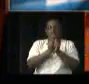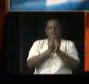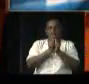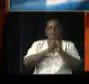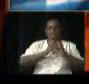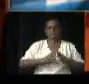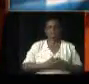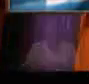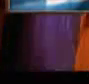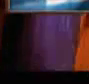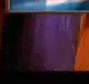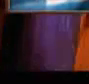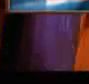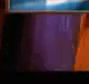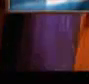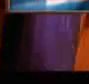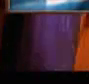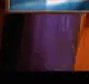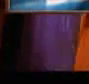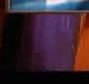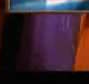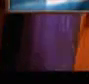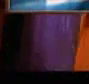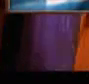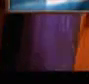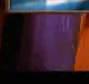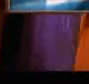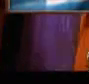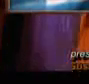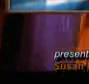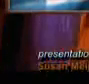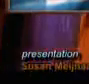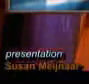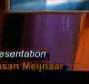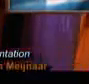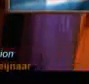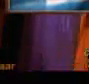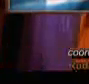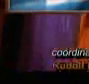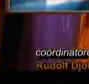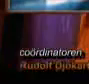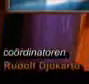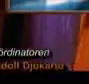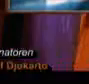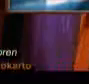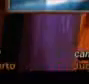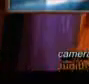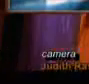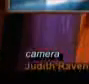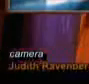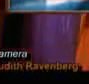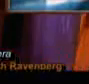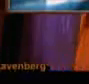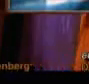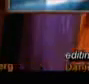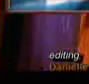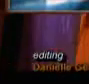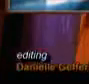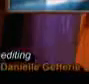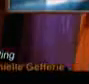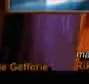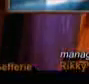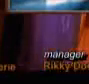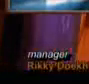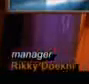years. That concludes our news review in English. For more information, you can visit us